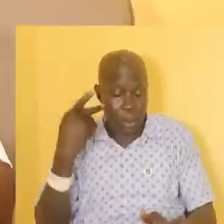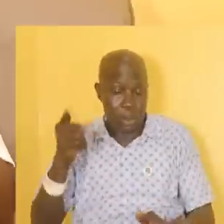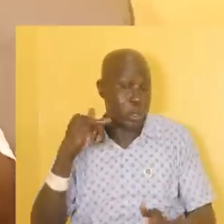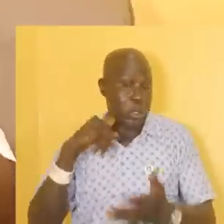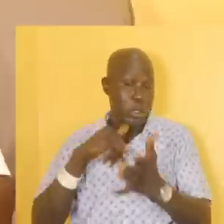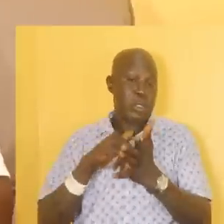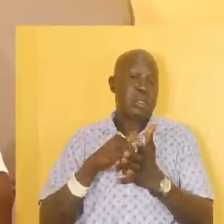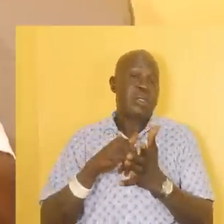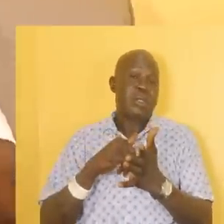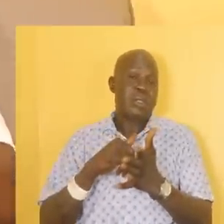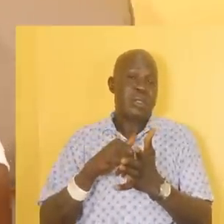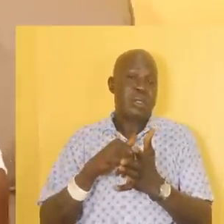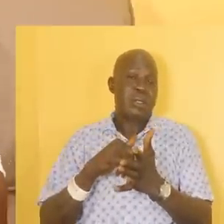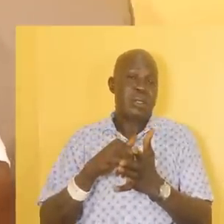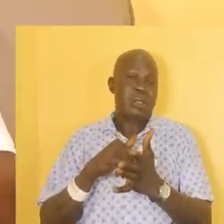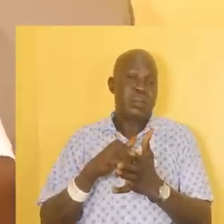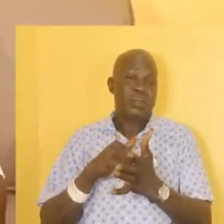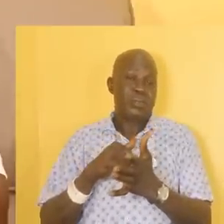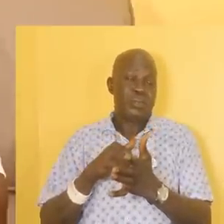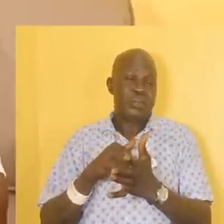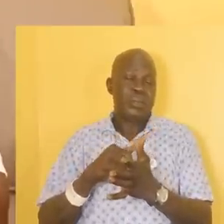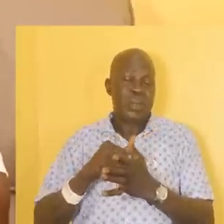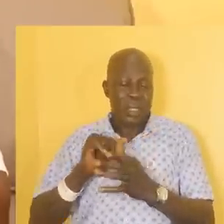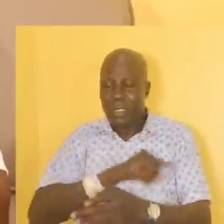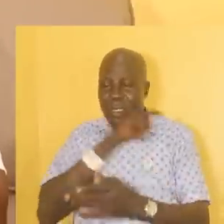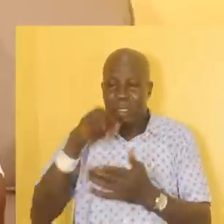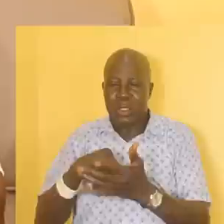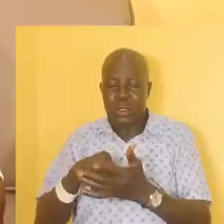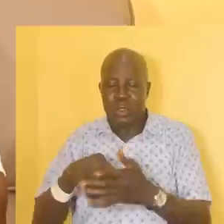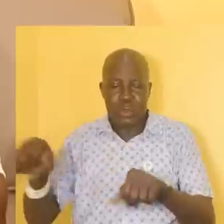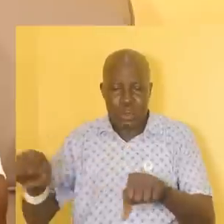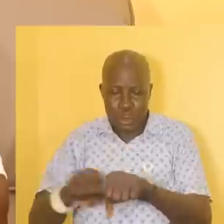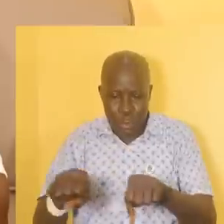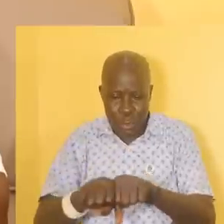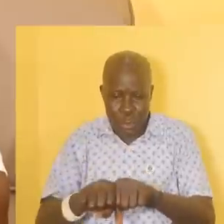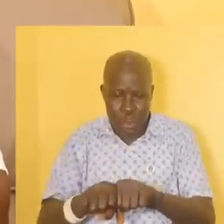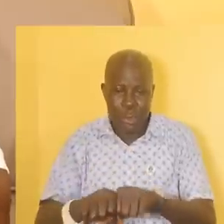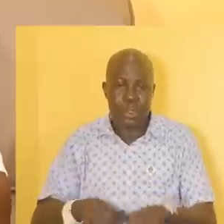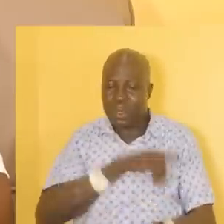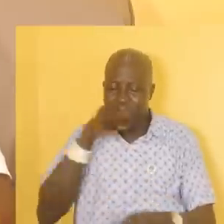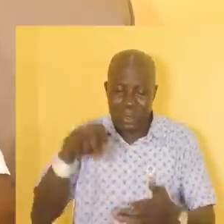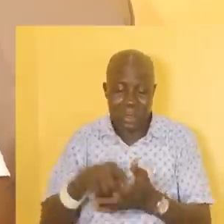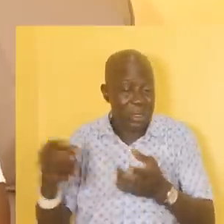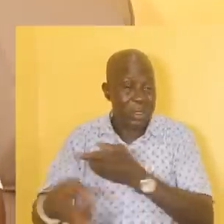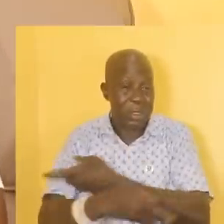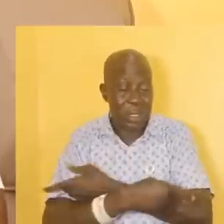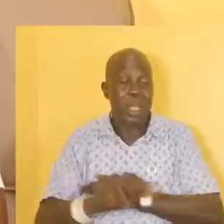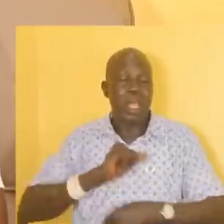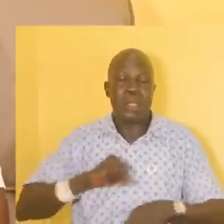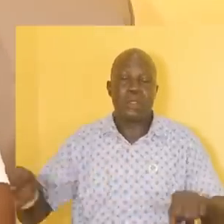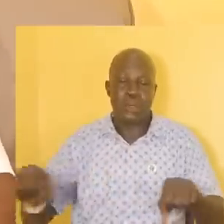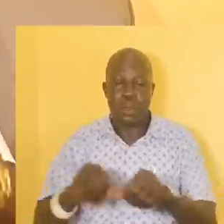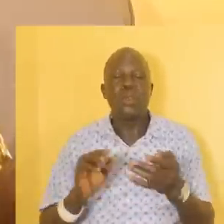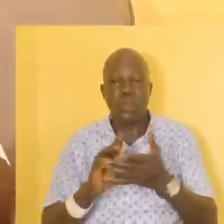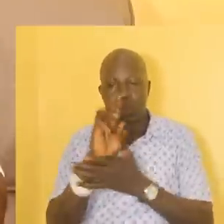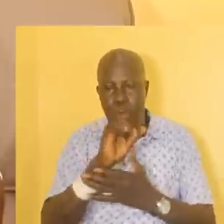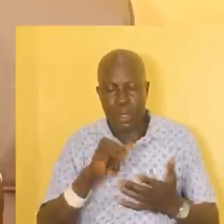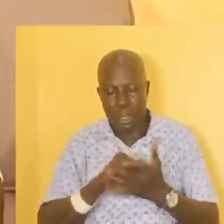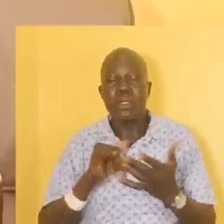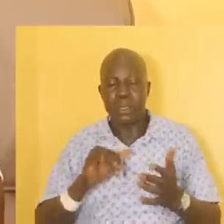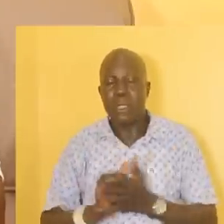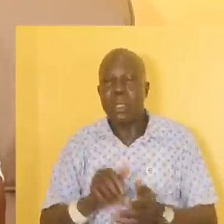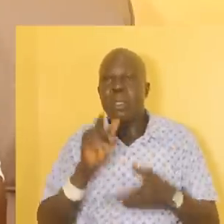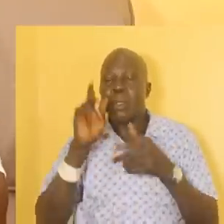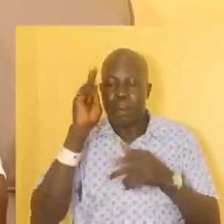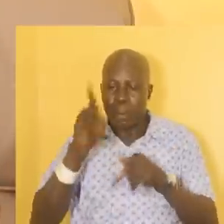saw it. She took it like this shoe. That's your joy. Since this day. And she wears it.